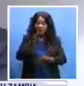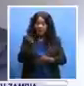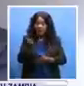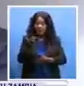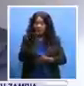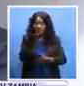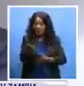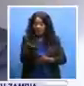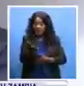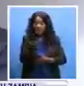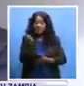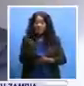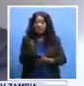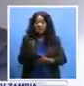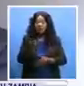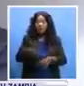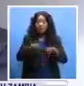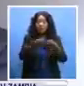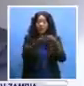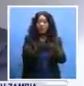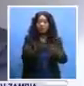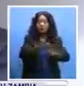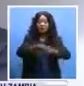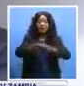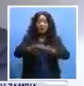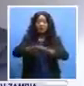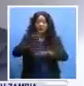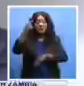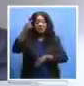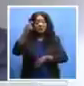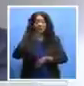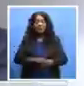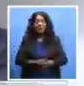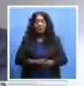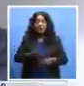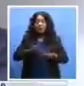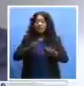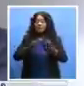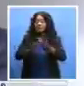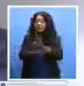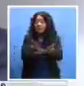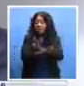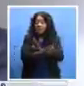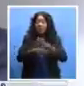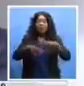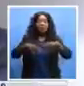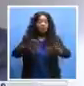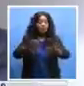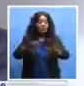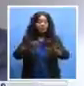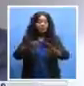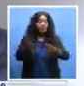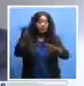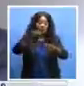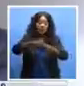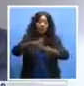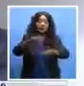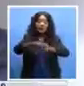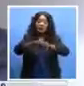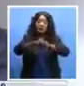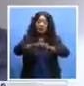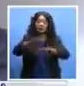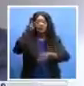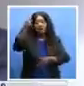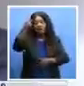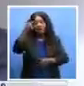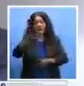will be given. But within the bilateral framework, Zambia continues to engage with the British government